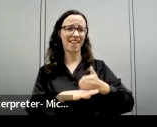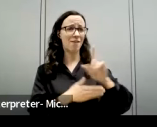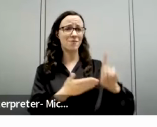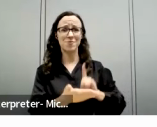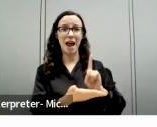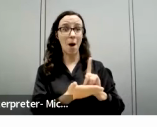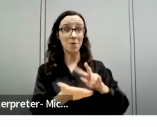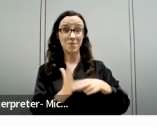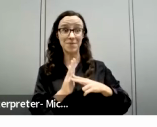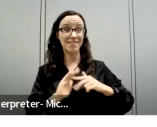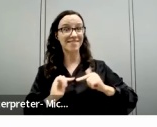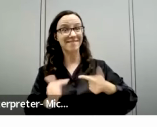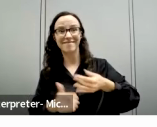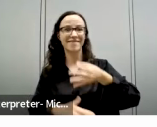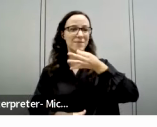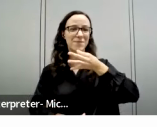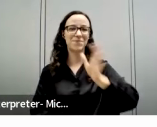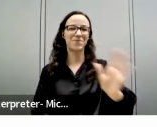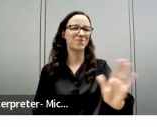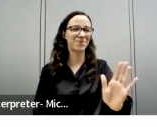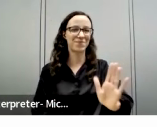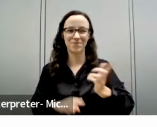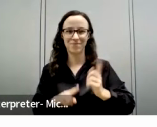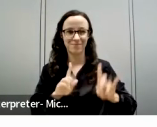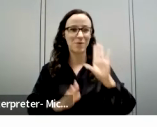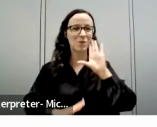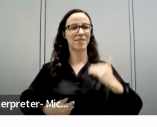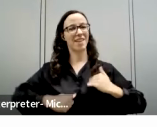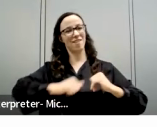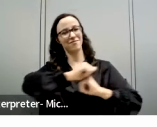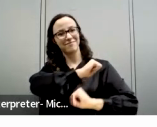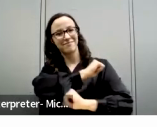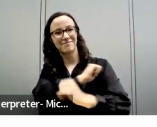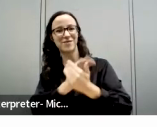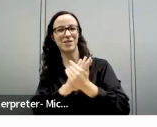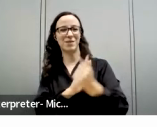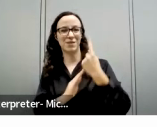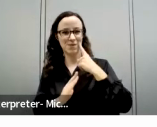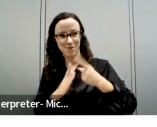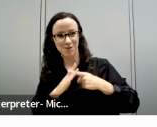be an expert on it, but you'll have the fundamental skills to at least get started.